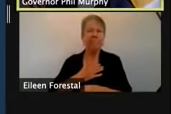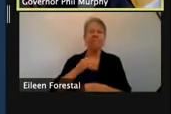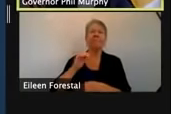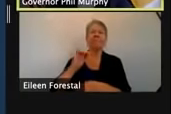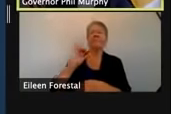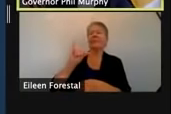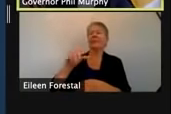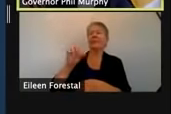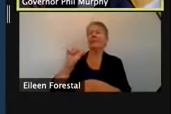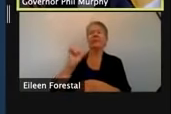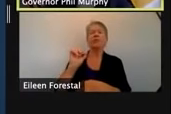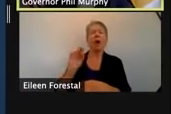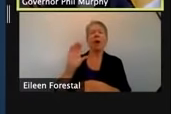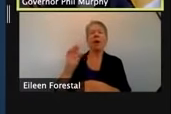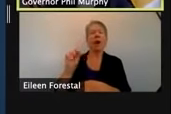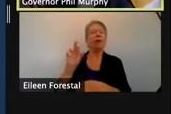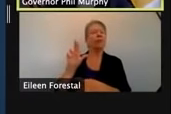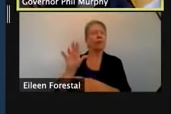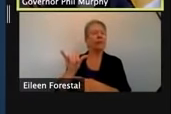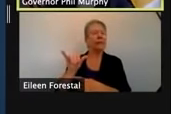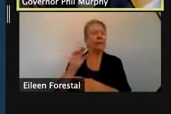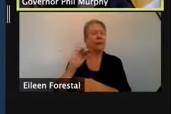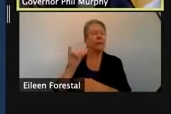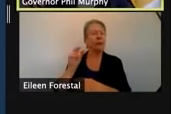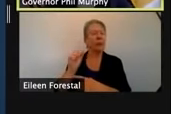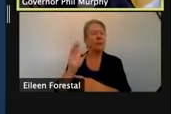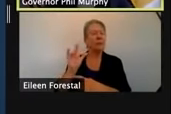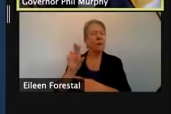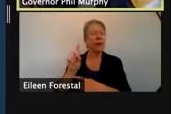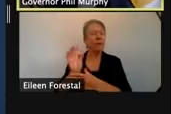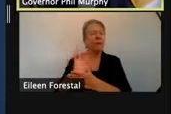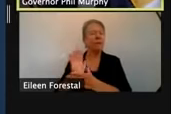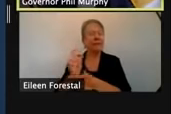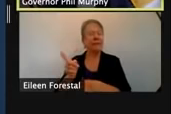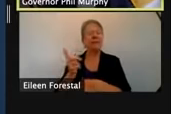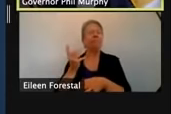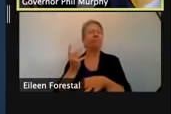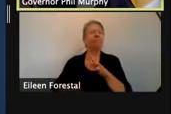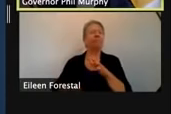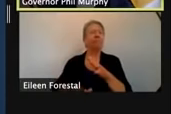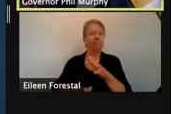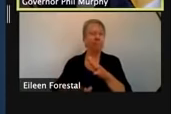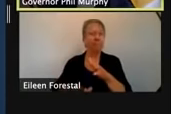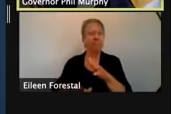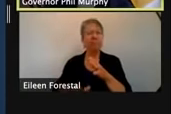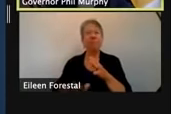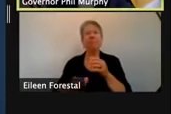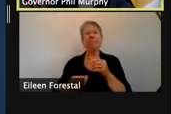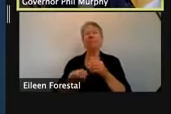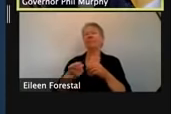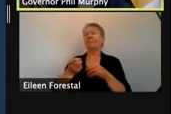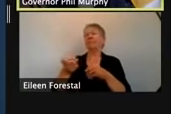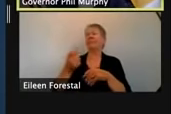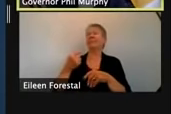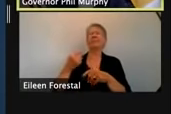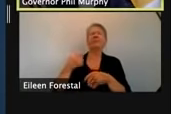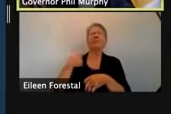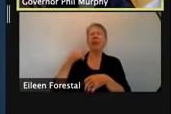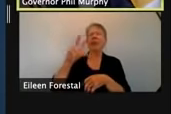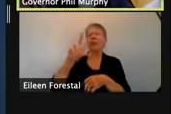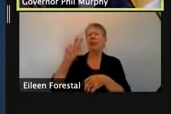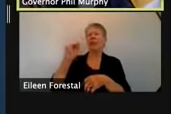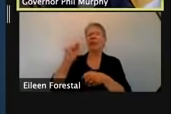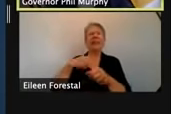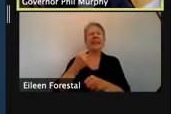in Chicago on a business trip about 30-something years ago at a breakfast, and he walked in, making